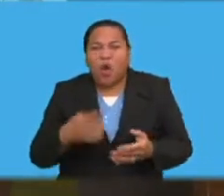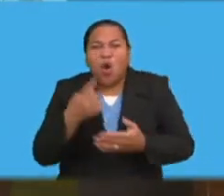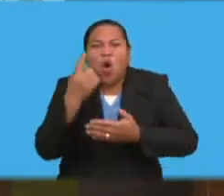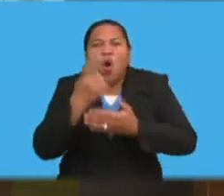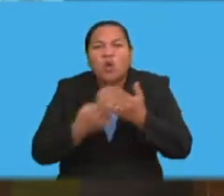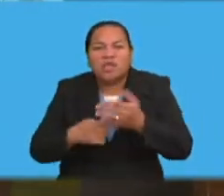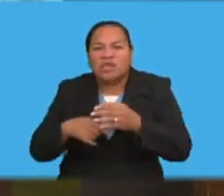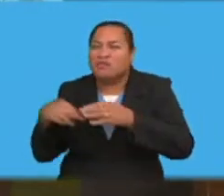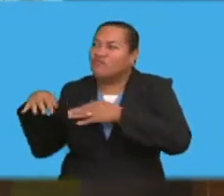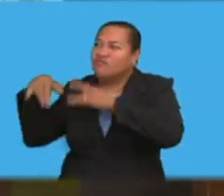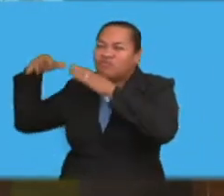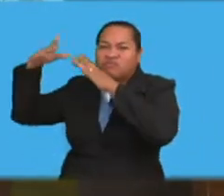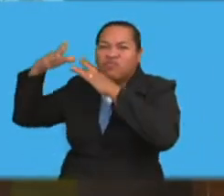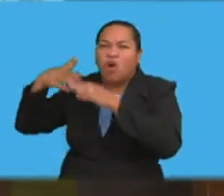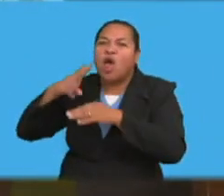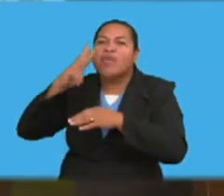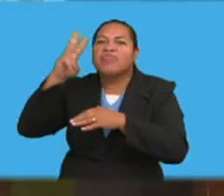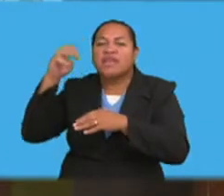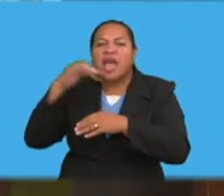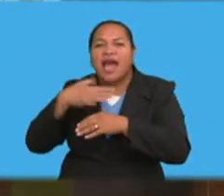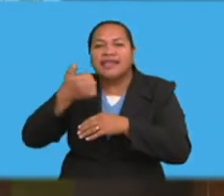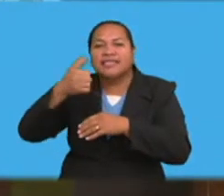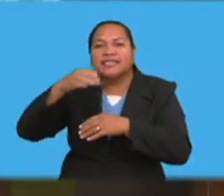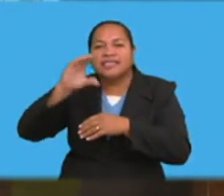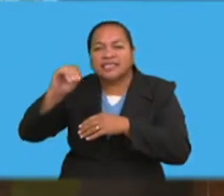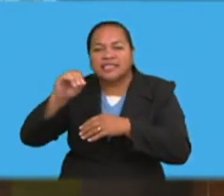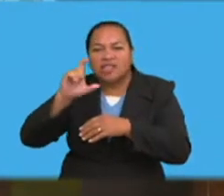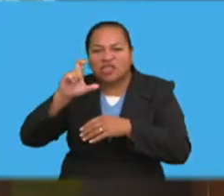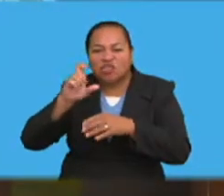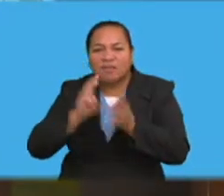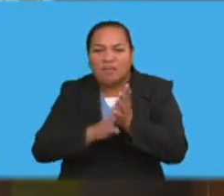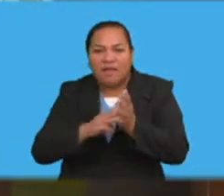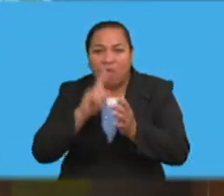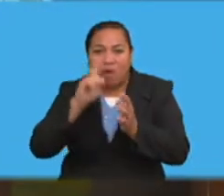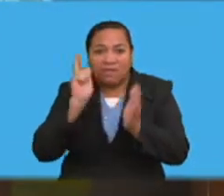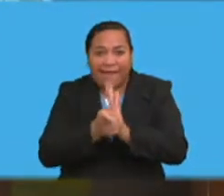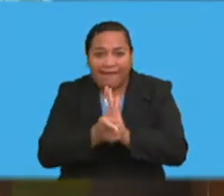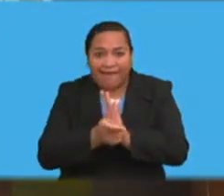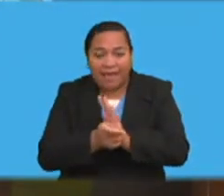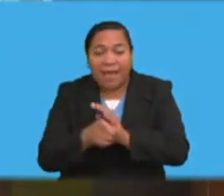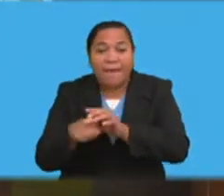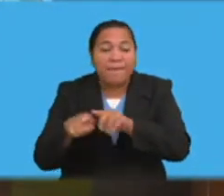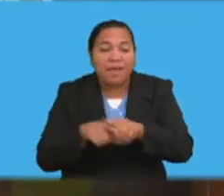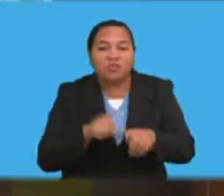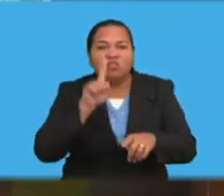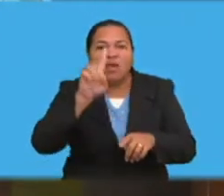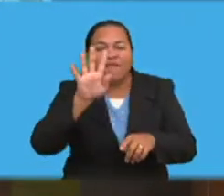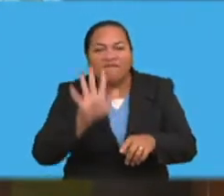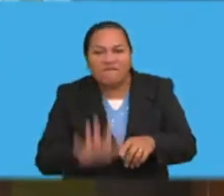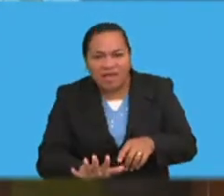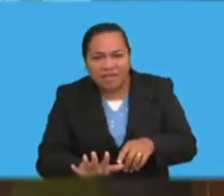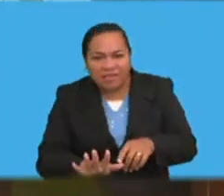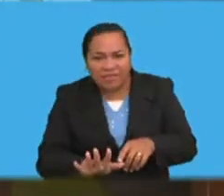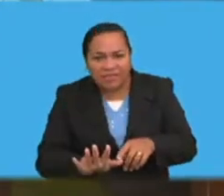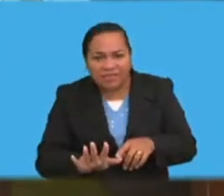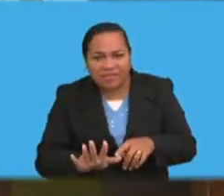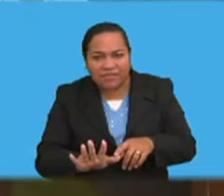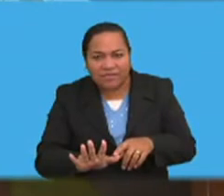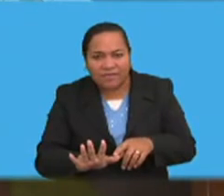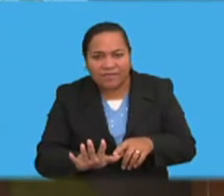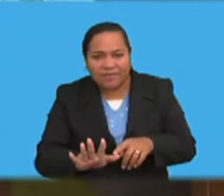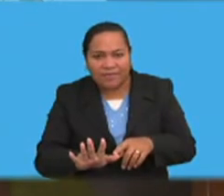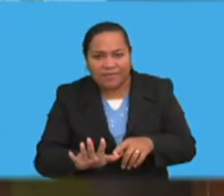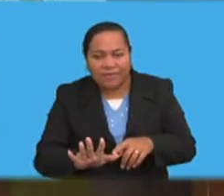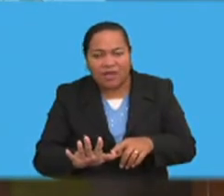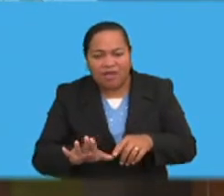for flood volume of 360 cubic meter per second, which is 1/5, Madam Speaker, which is 1/5